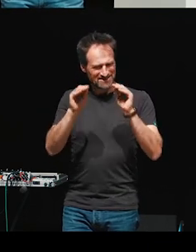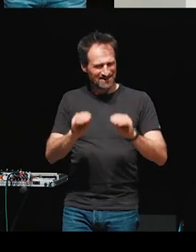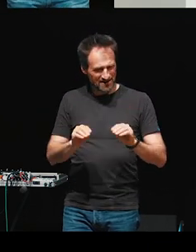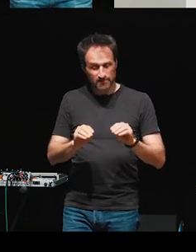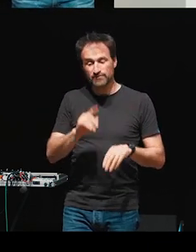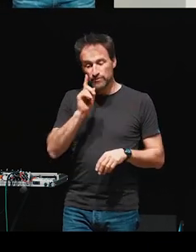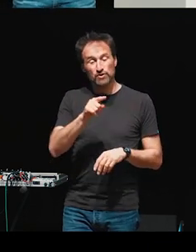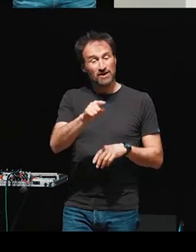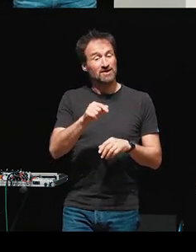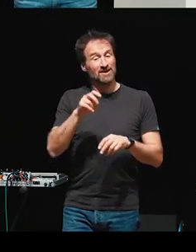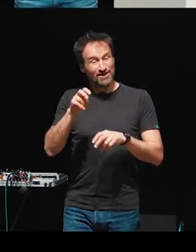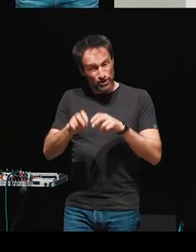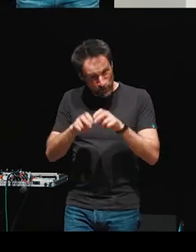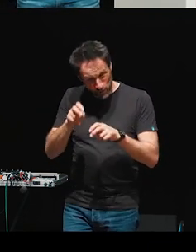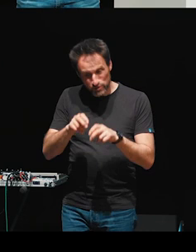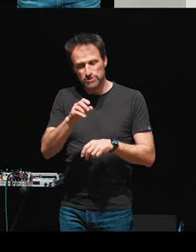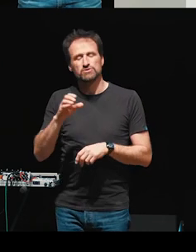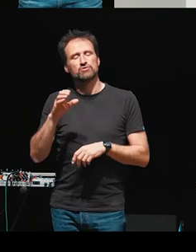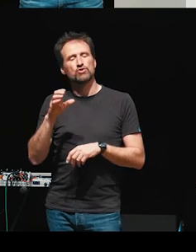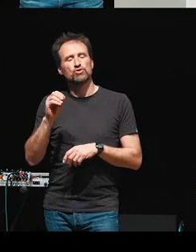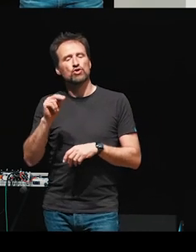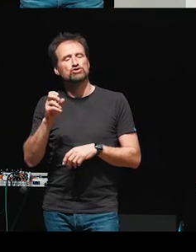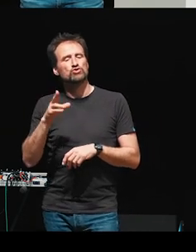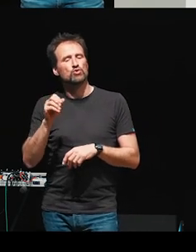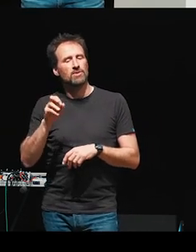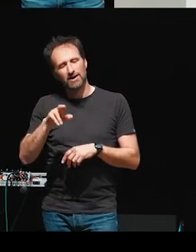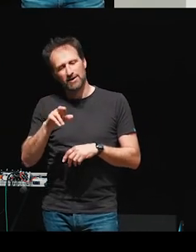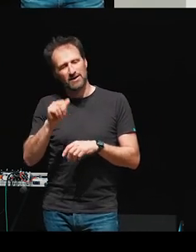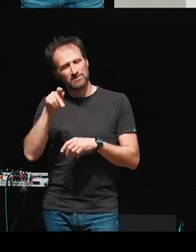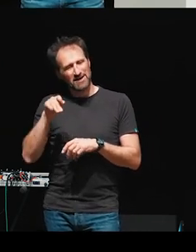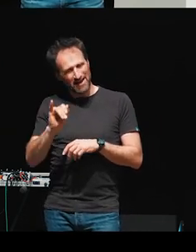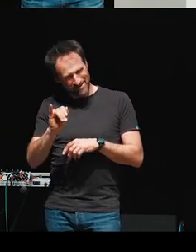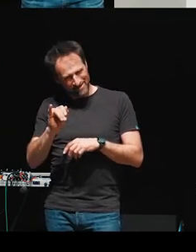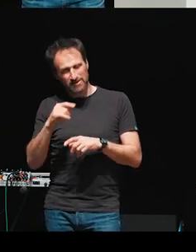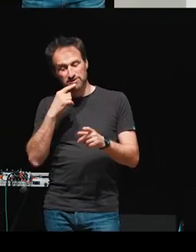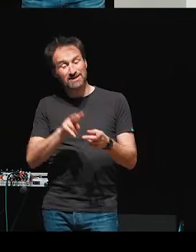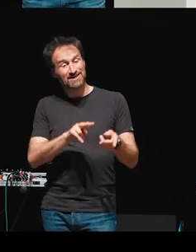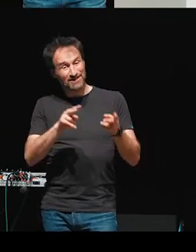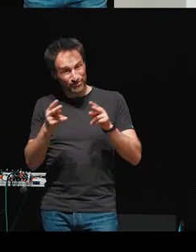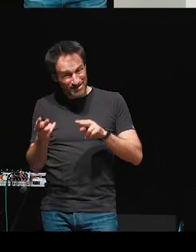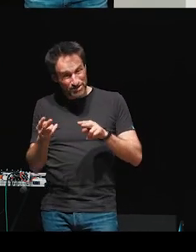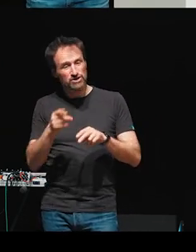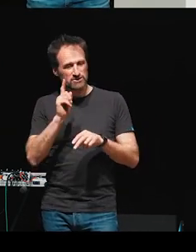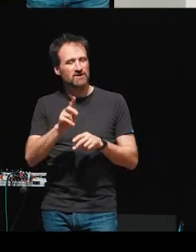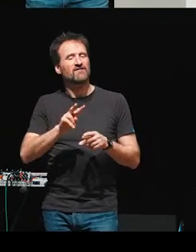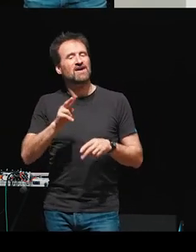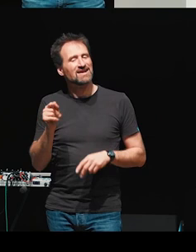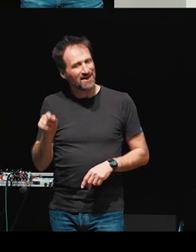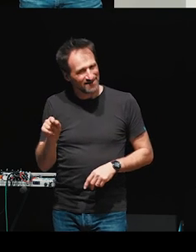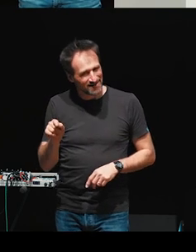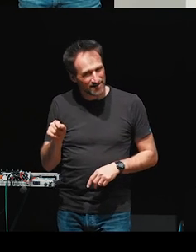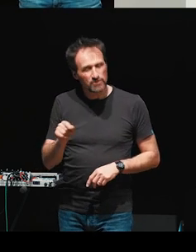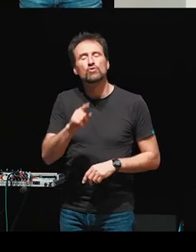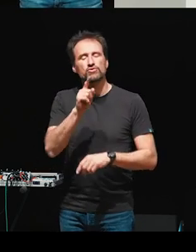use, you use the consumer API, and you say that if the decision is variant, give the variant component, else give the base